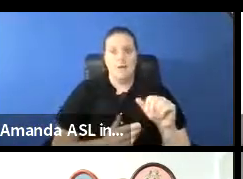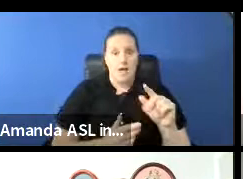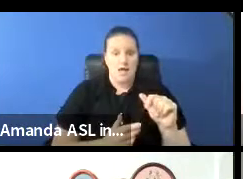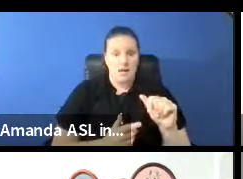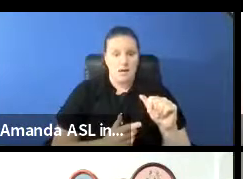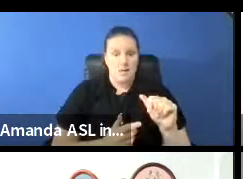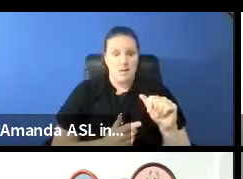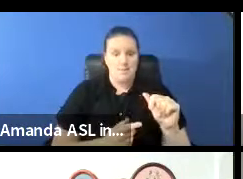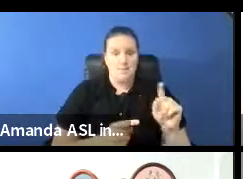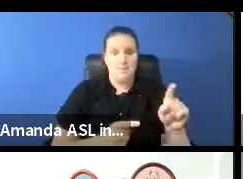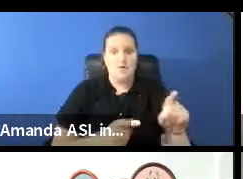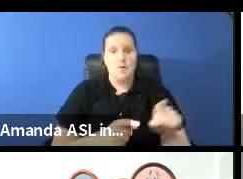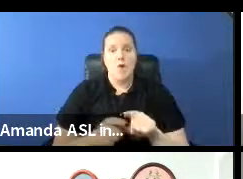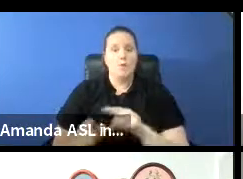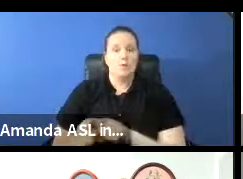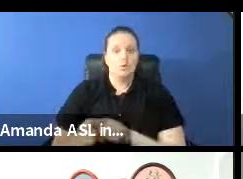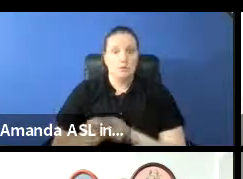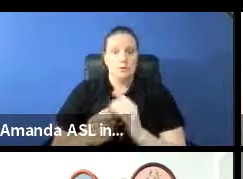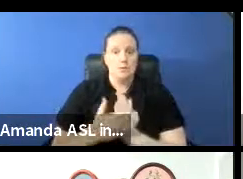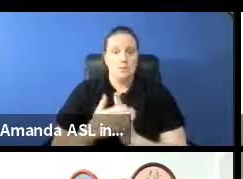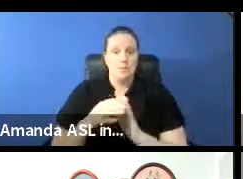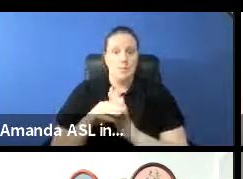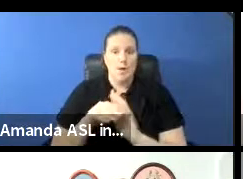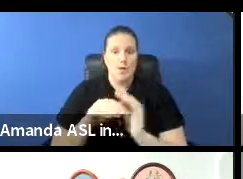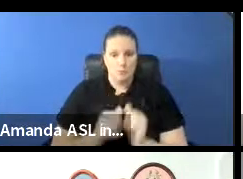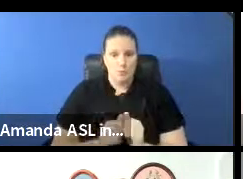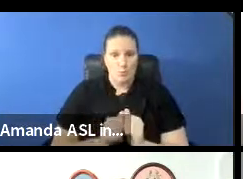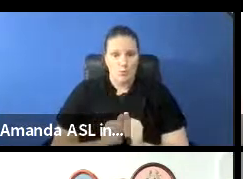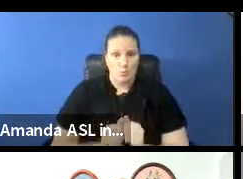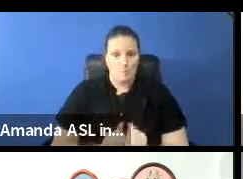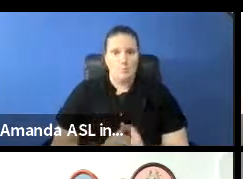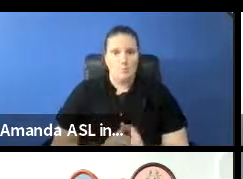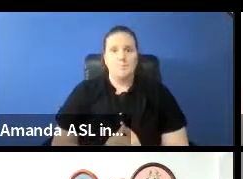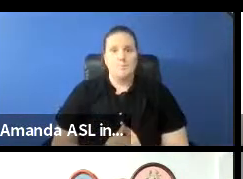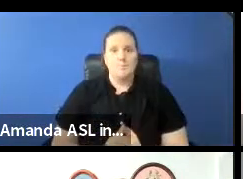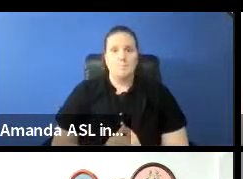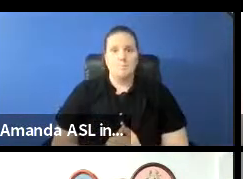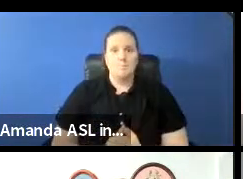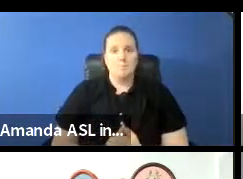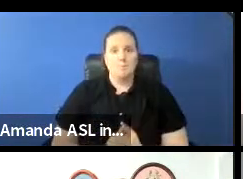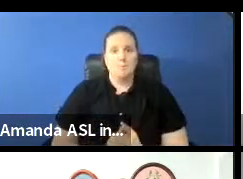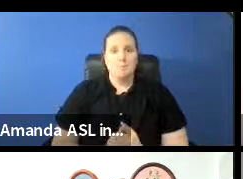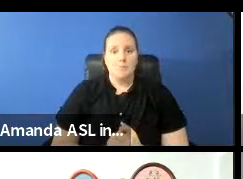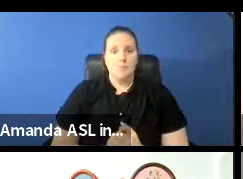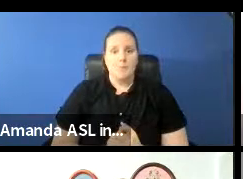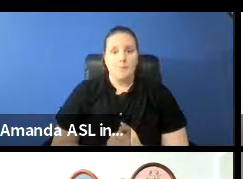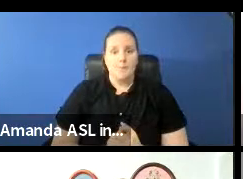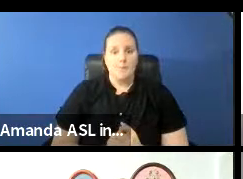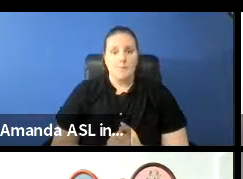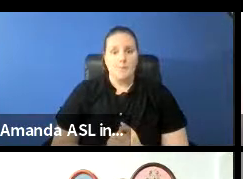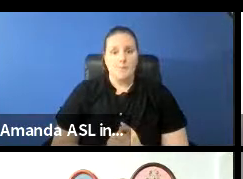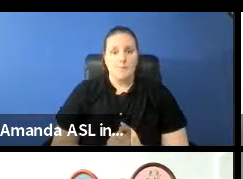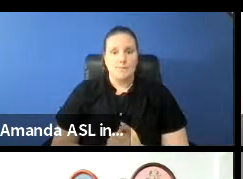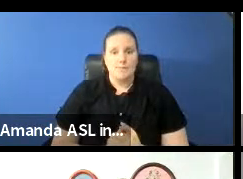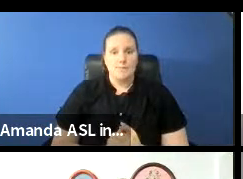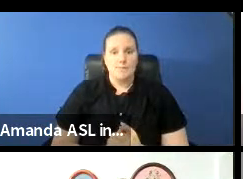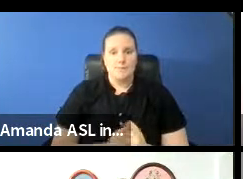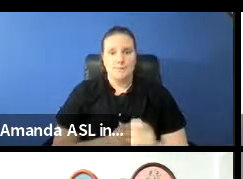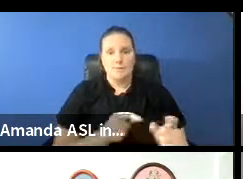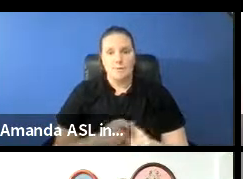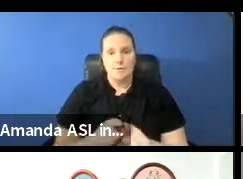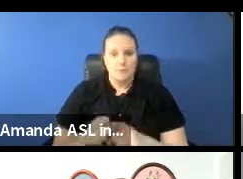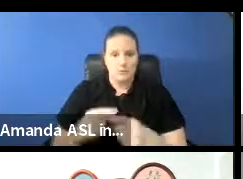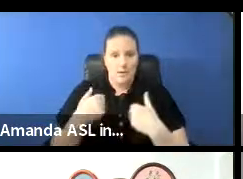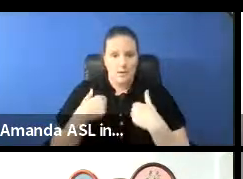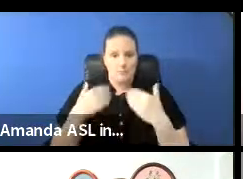as well as putting some of the models together. So we also are having small group